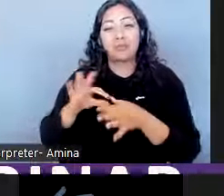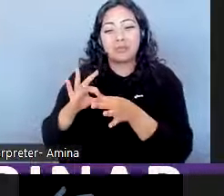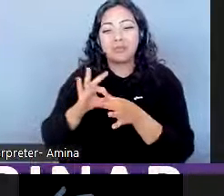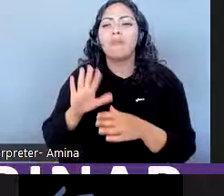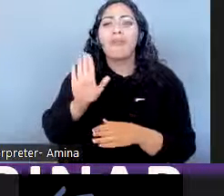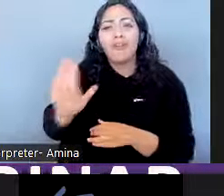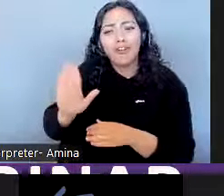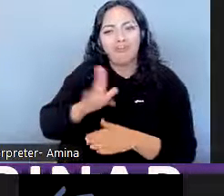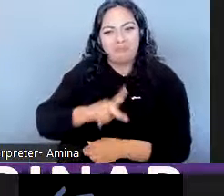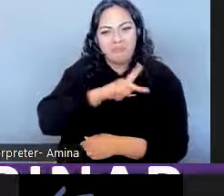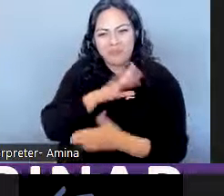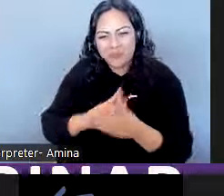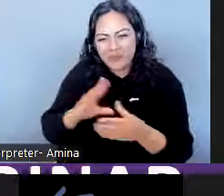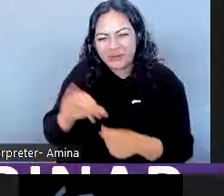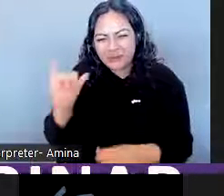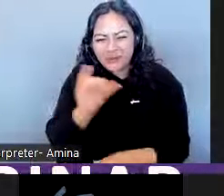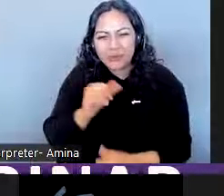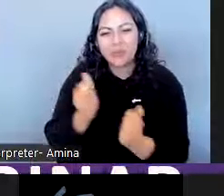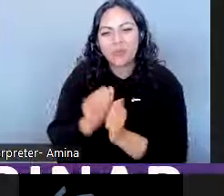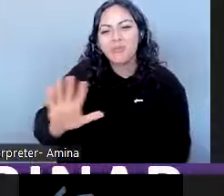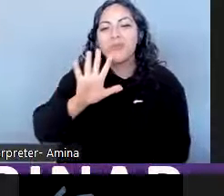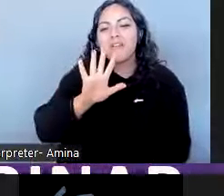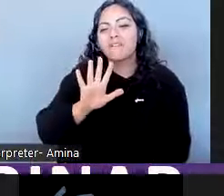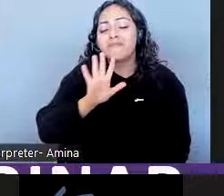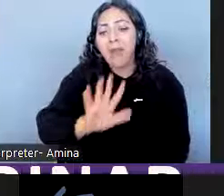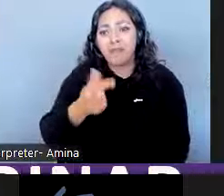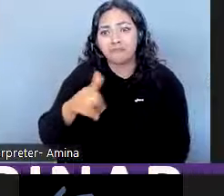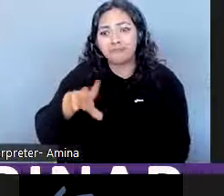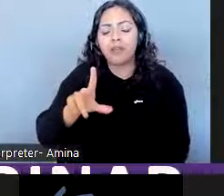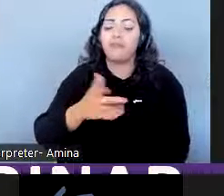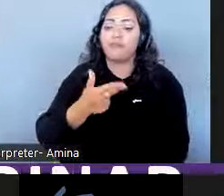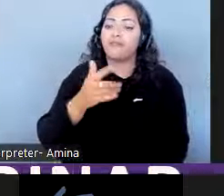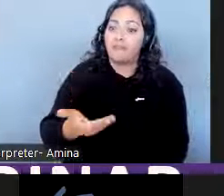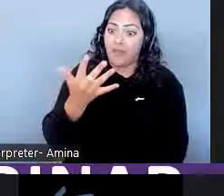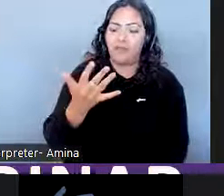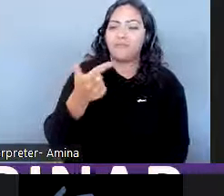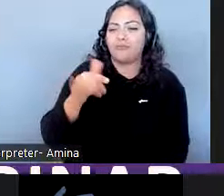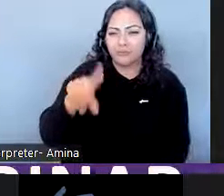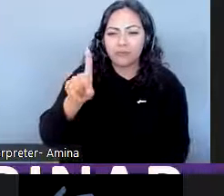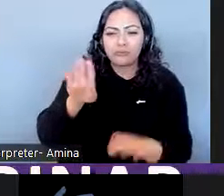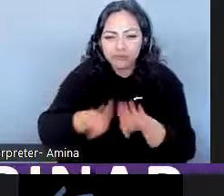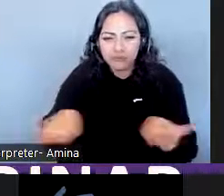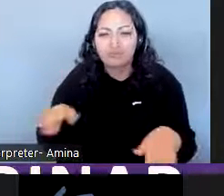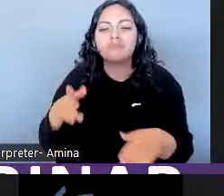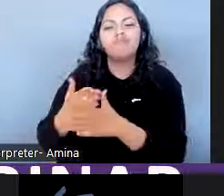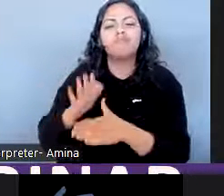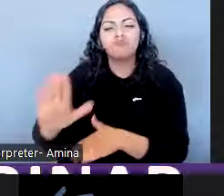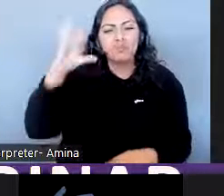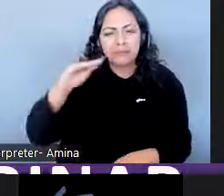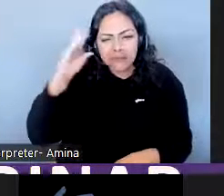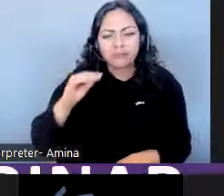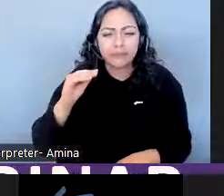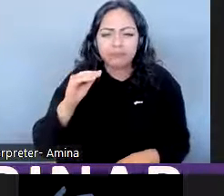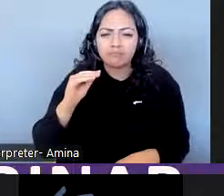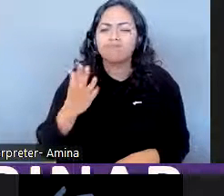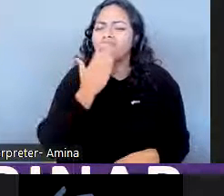grandchildren. So we're so pleased that Betty is here to share her experiences. I know that they do great work at Link Ages and